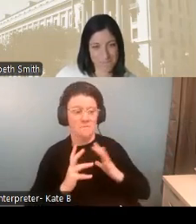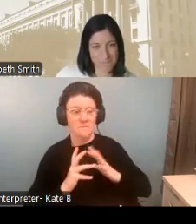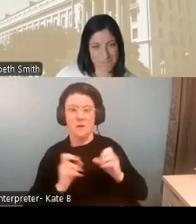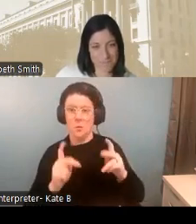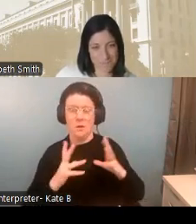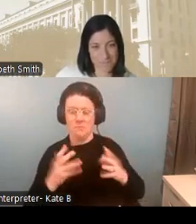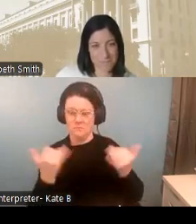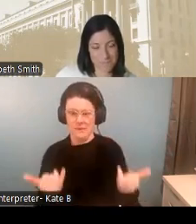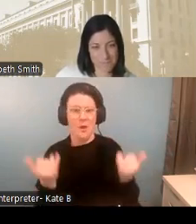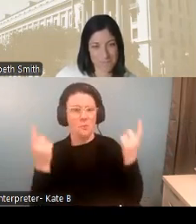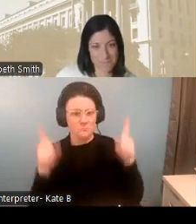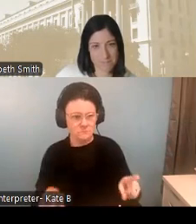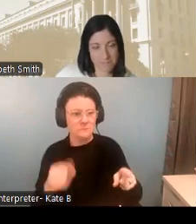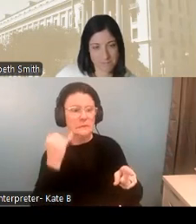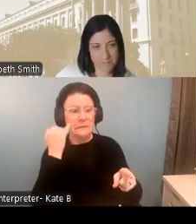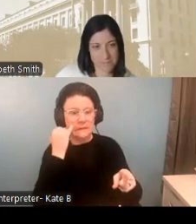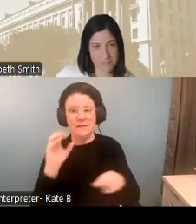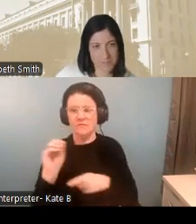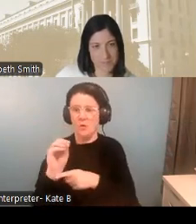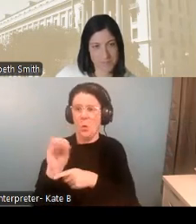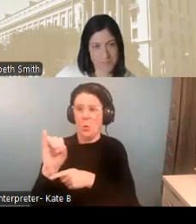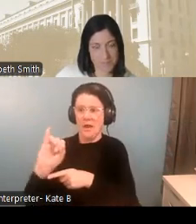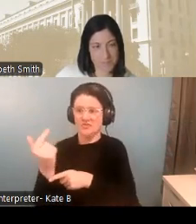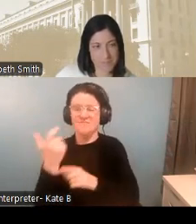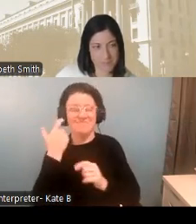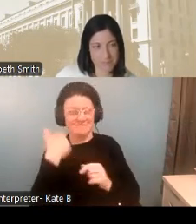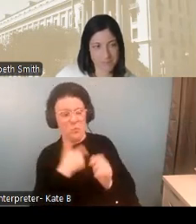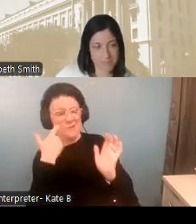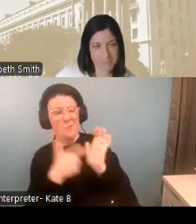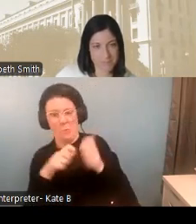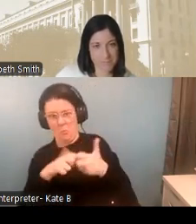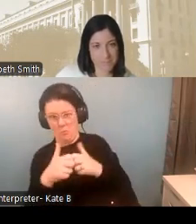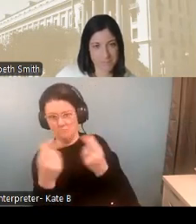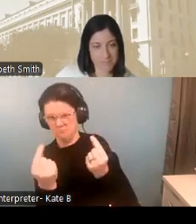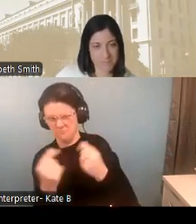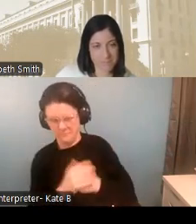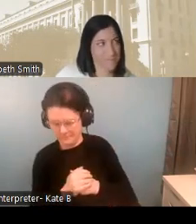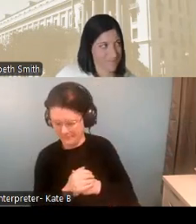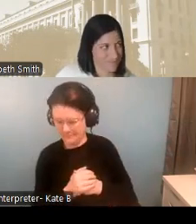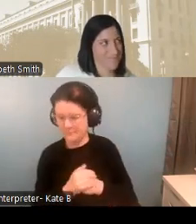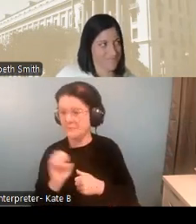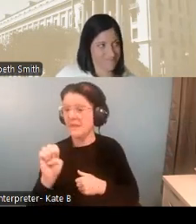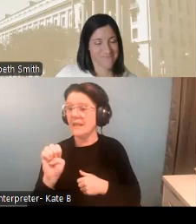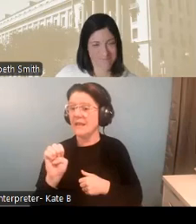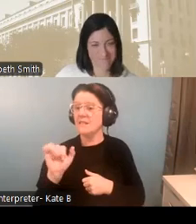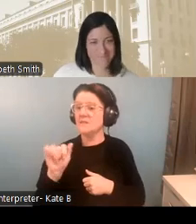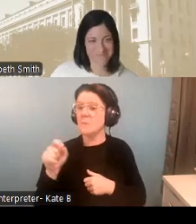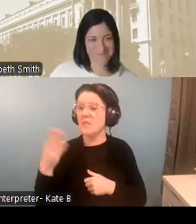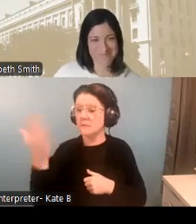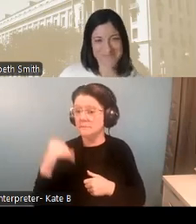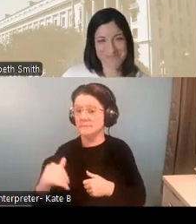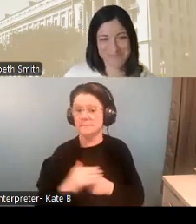what? What happens when the OIG does identify an issue? So Elizabeth, if you don't mind going to the next